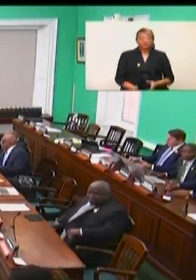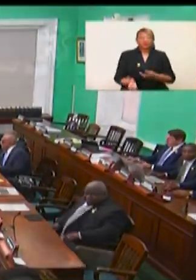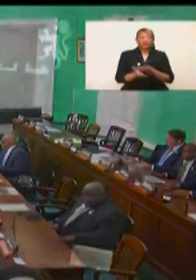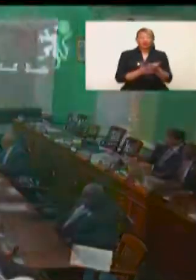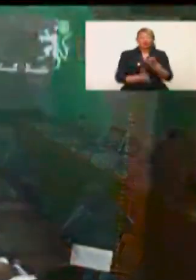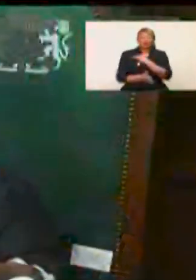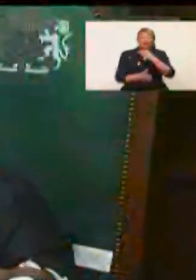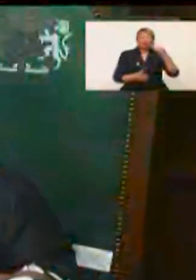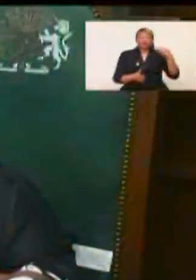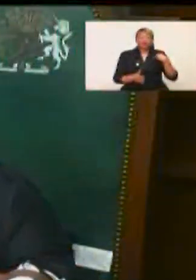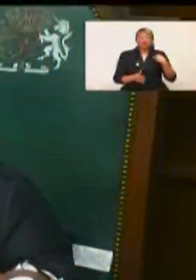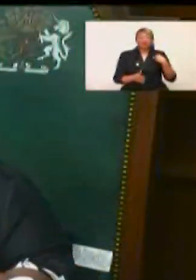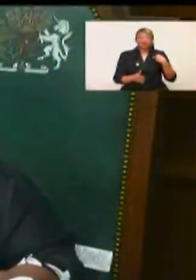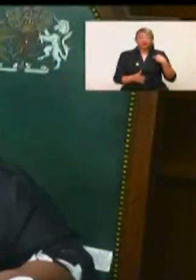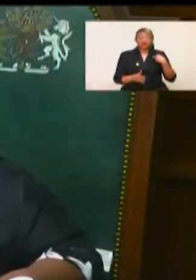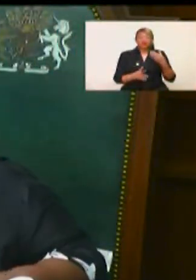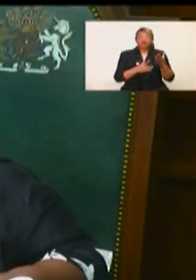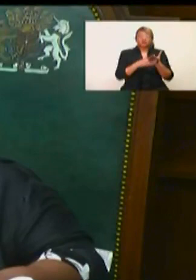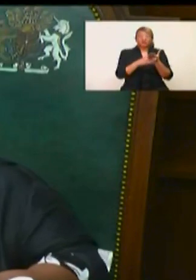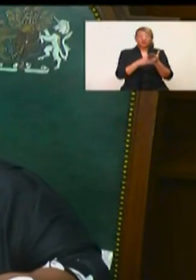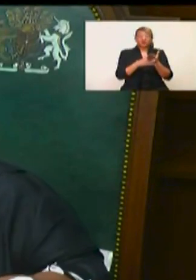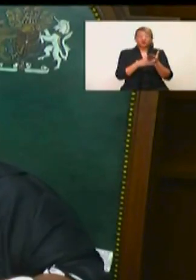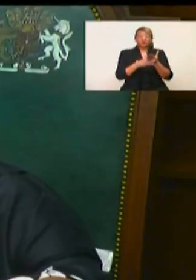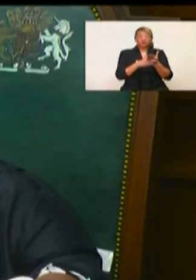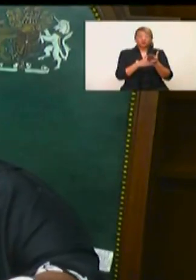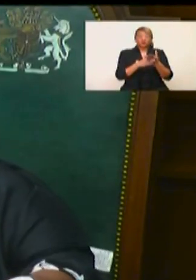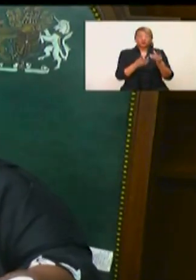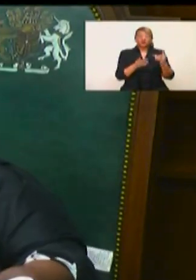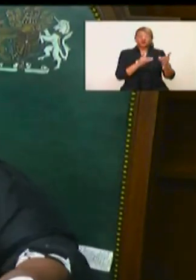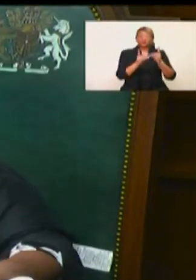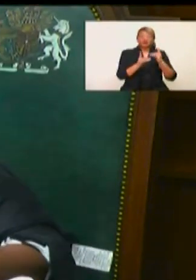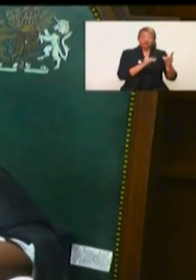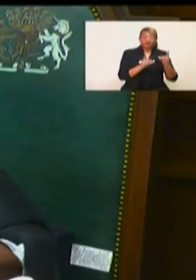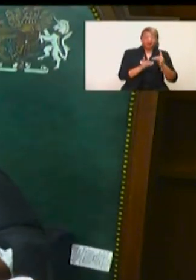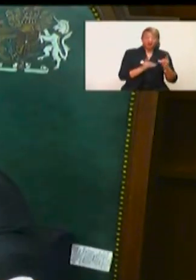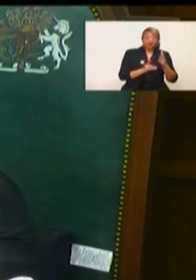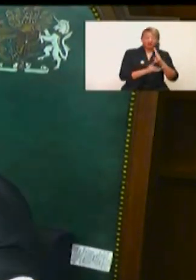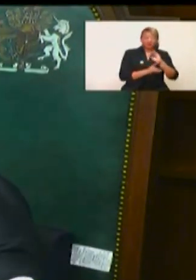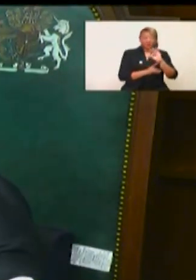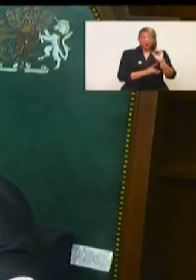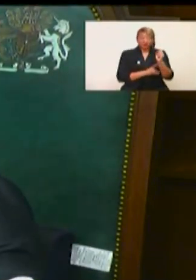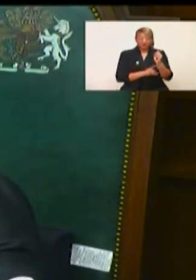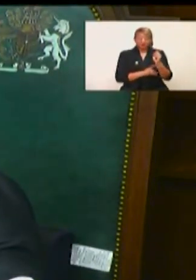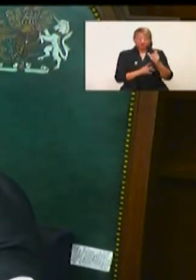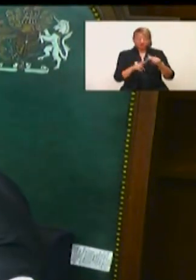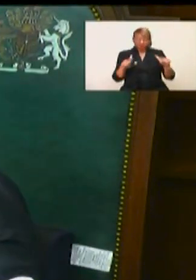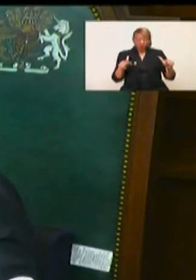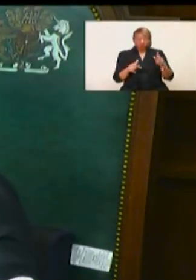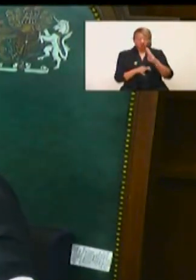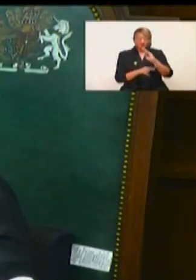Honorable members, at the suspension, we were debating a compendium of bills.